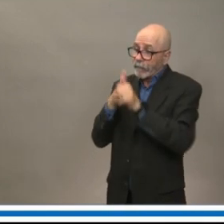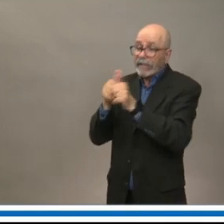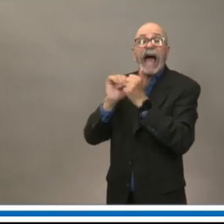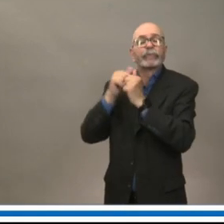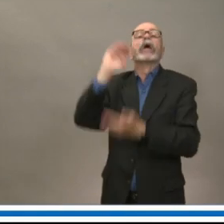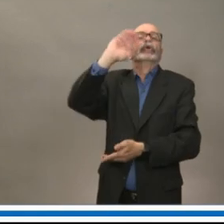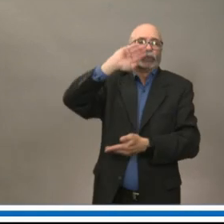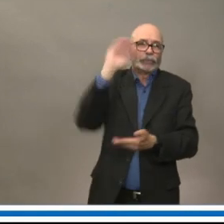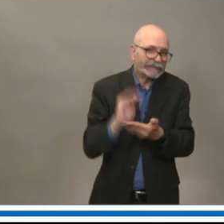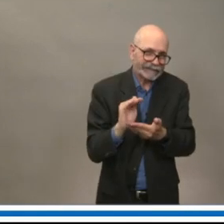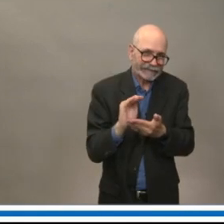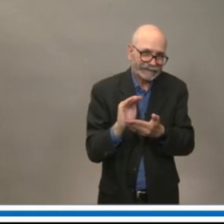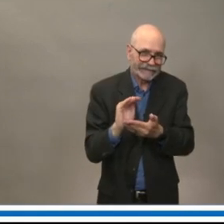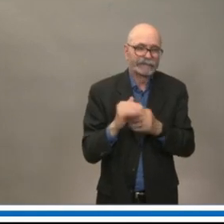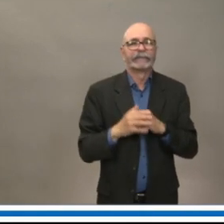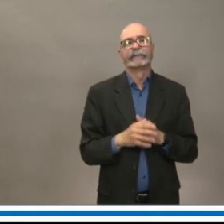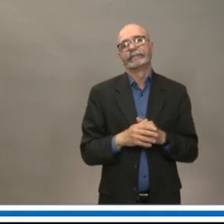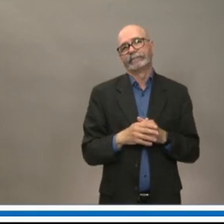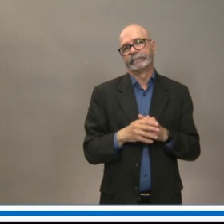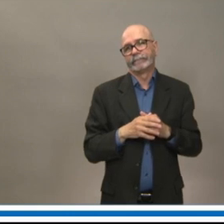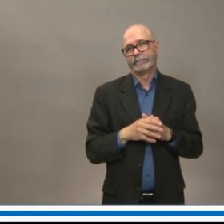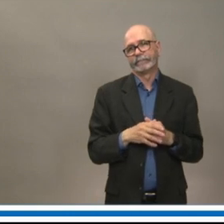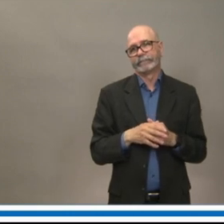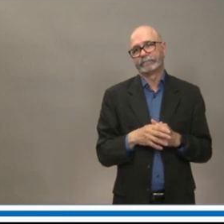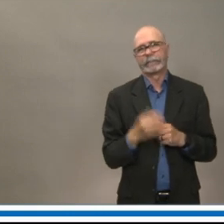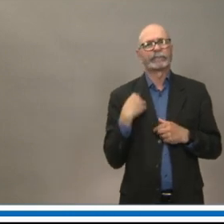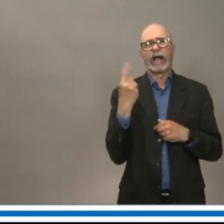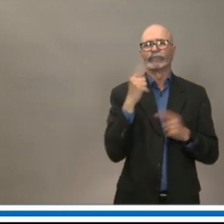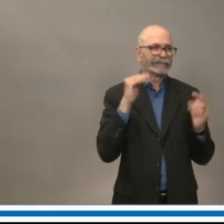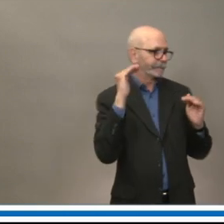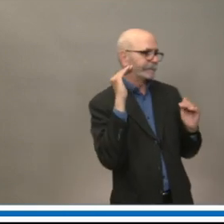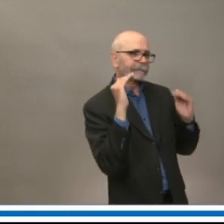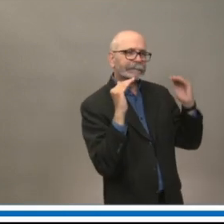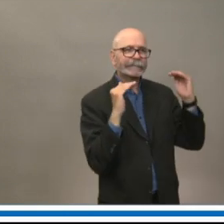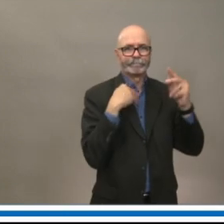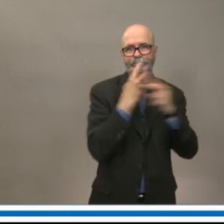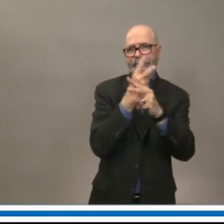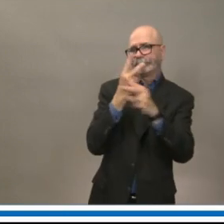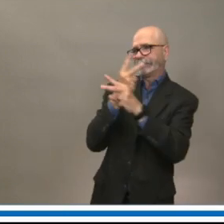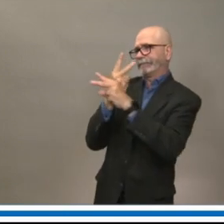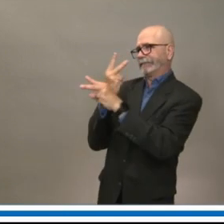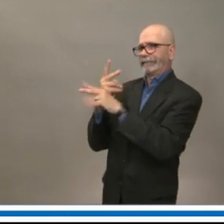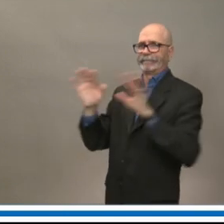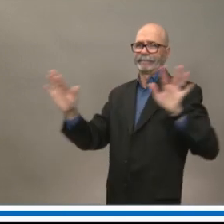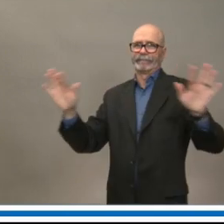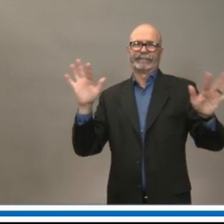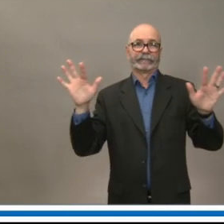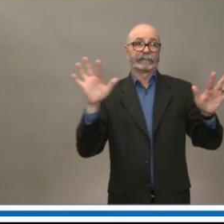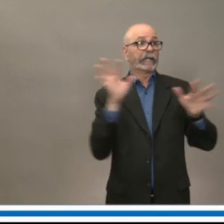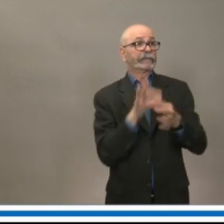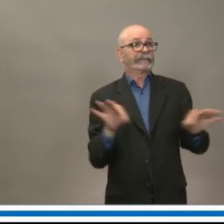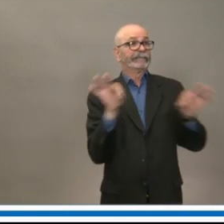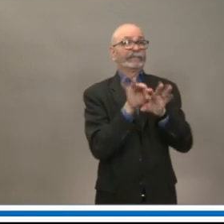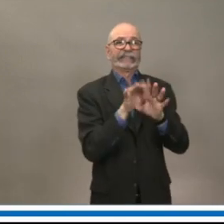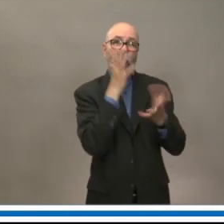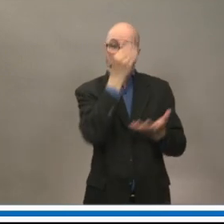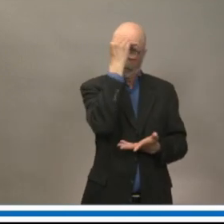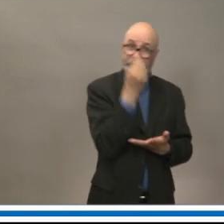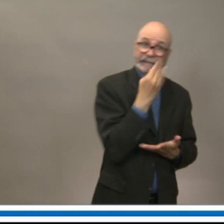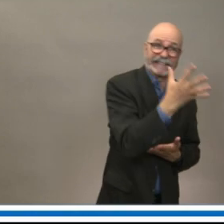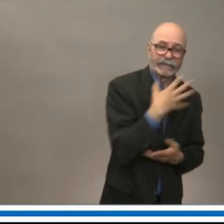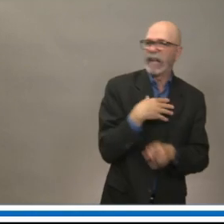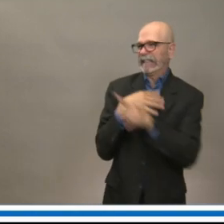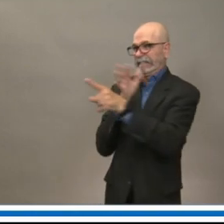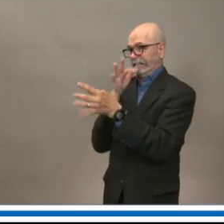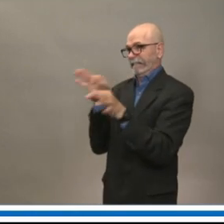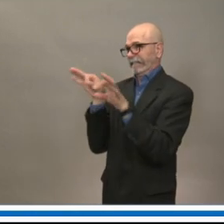And so we always work with the balance of what we can and what's necessary to disclose. Nicole, do you have